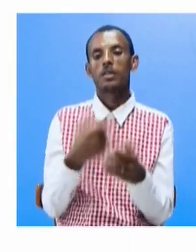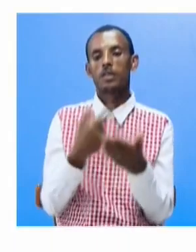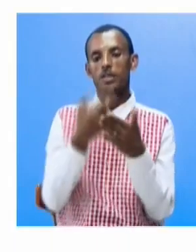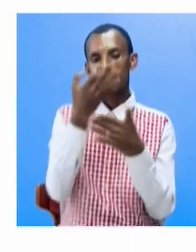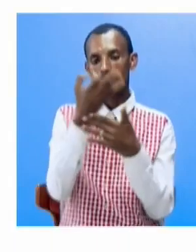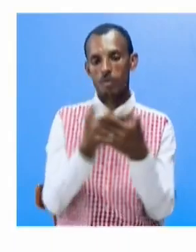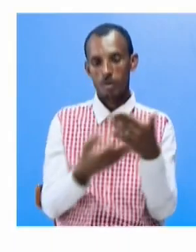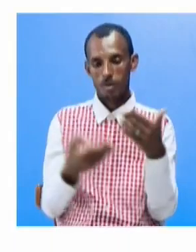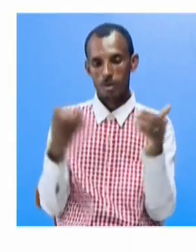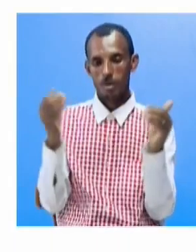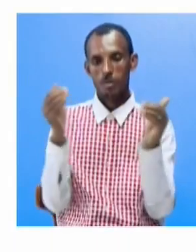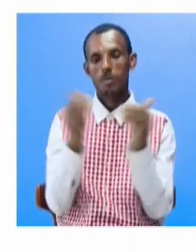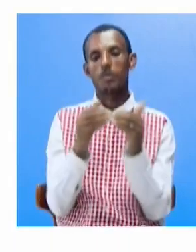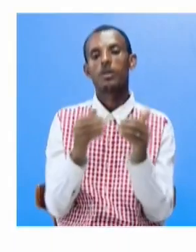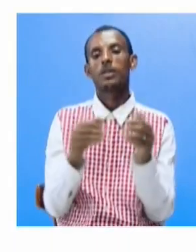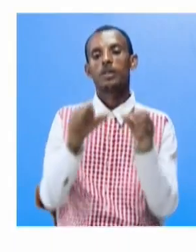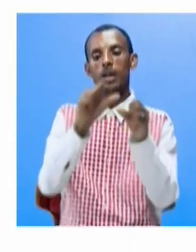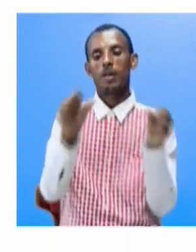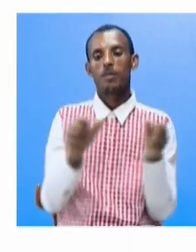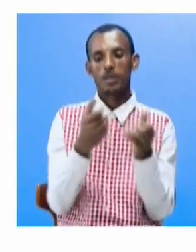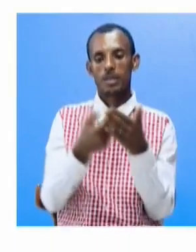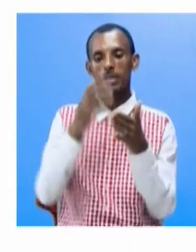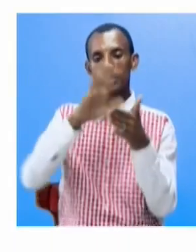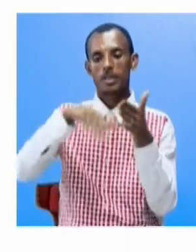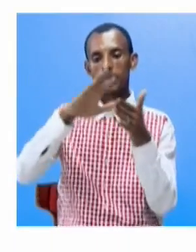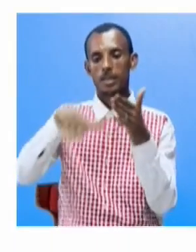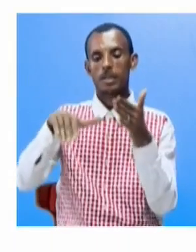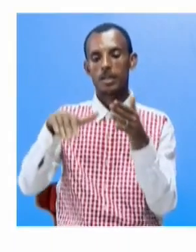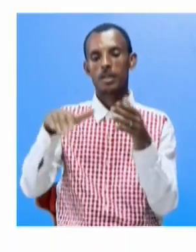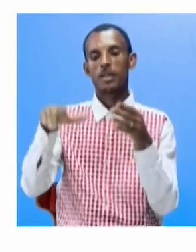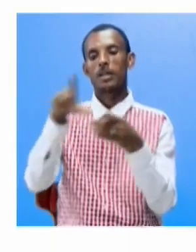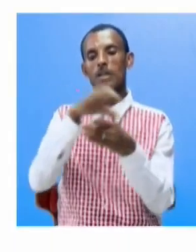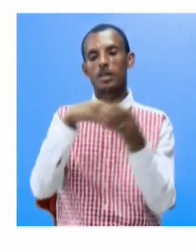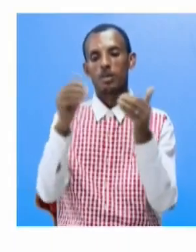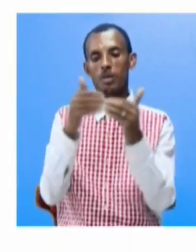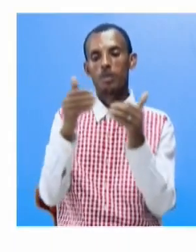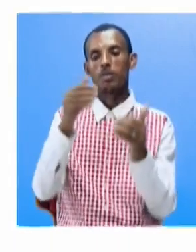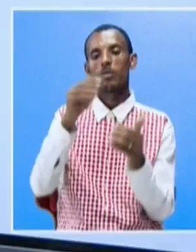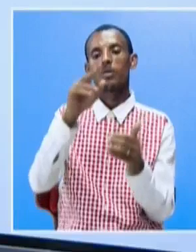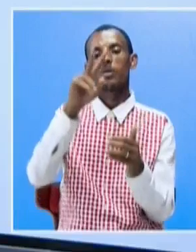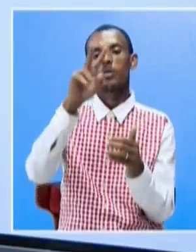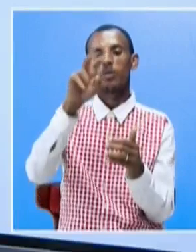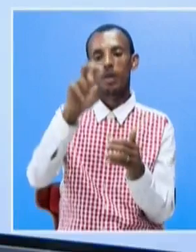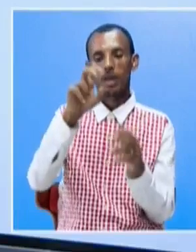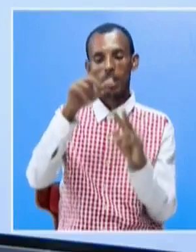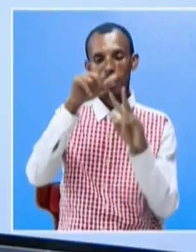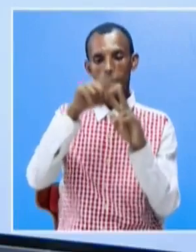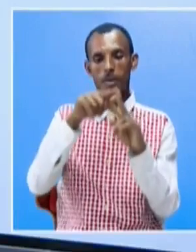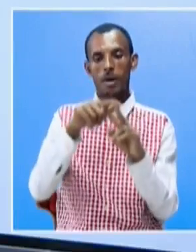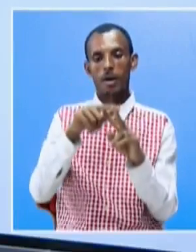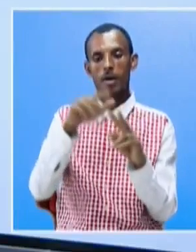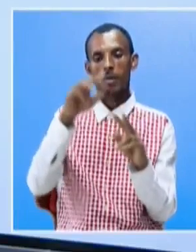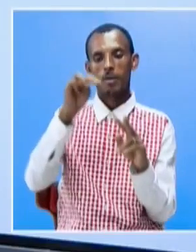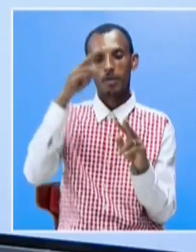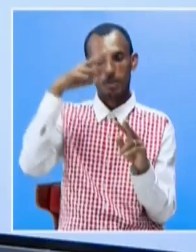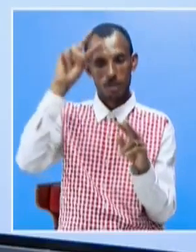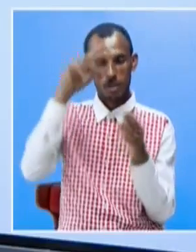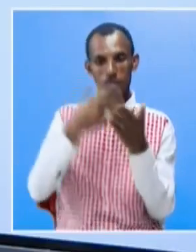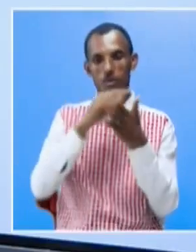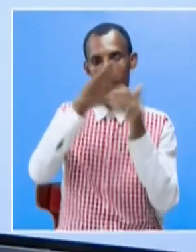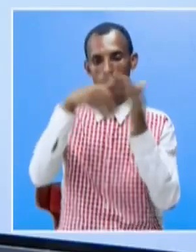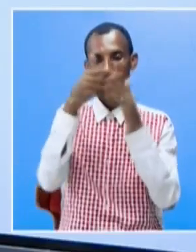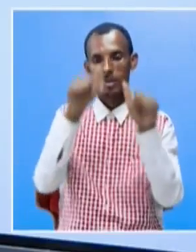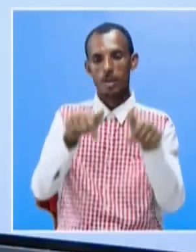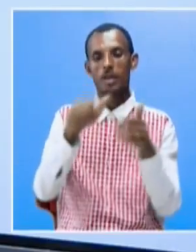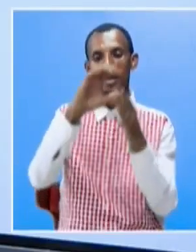also. So the area of the shaded region will be 20 pi square meter. That's it. So this is all about today's